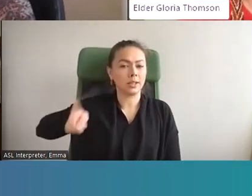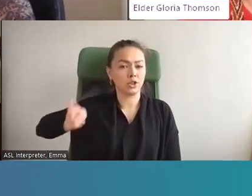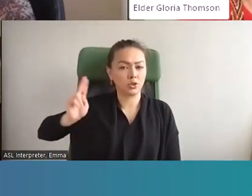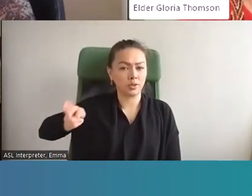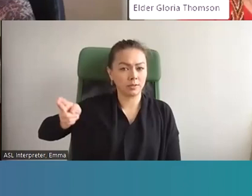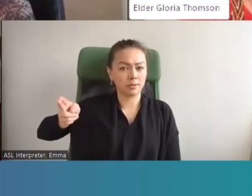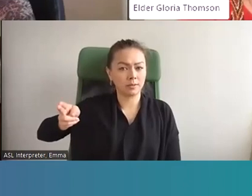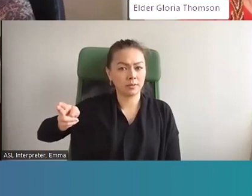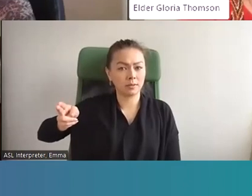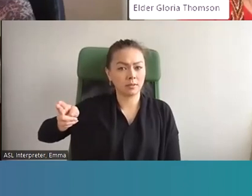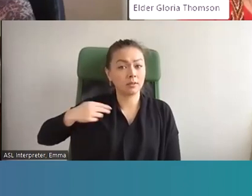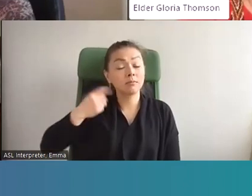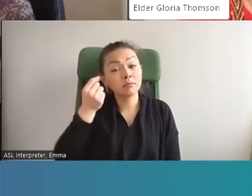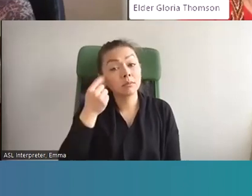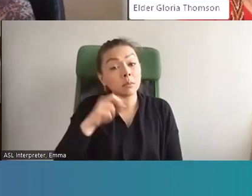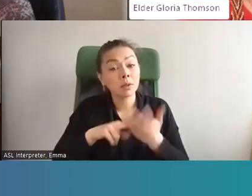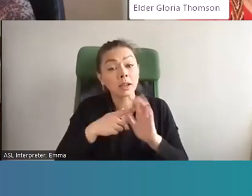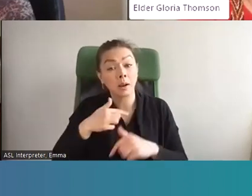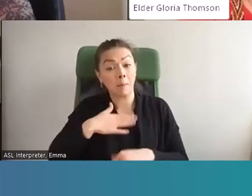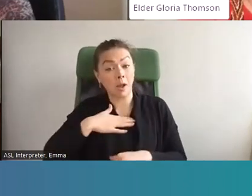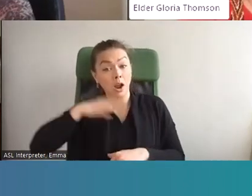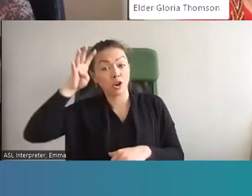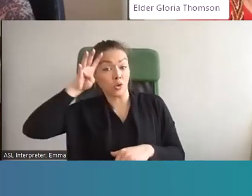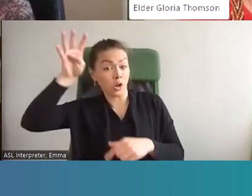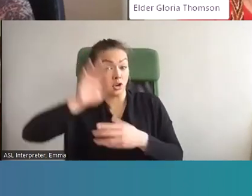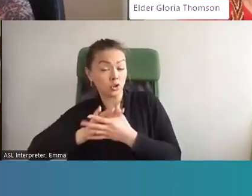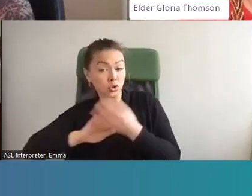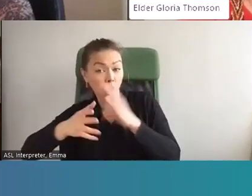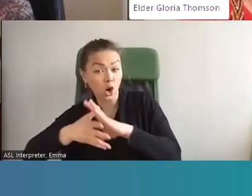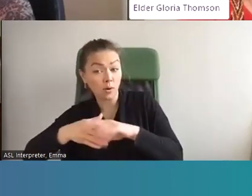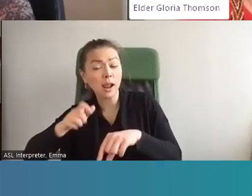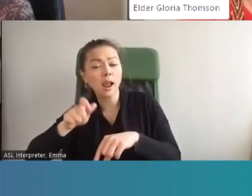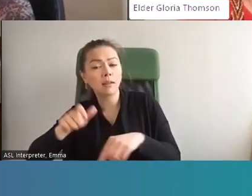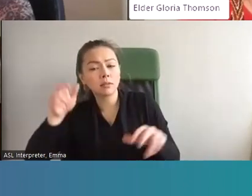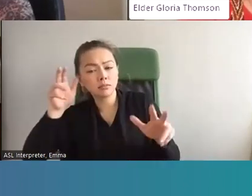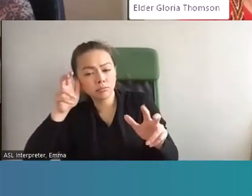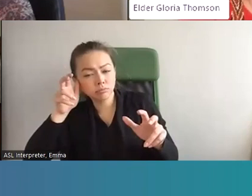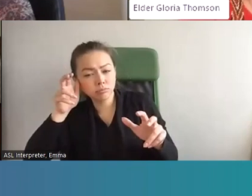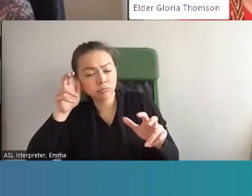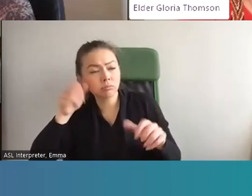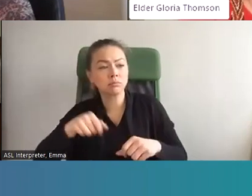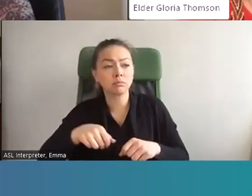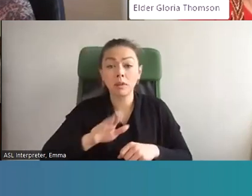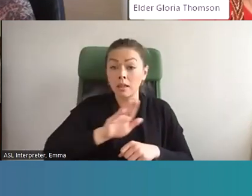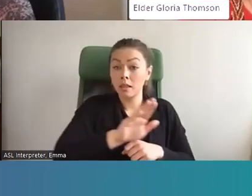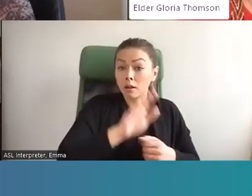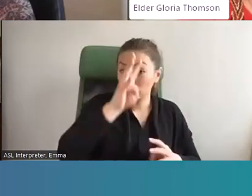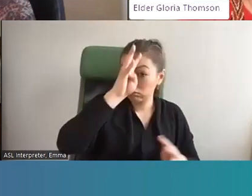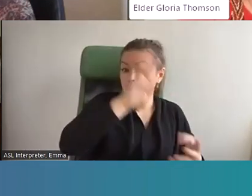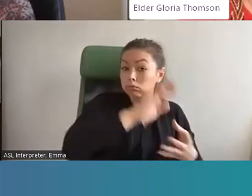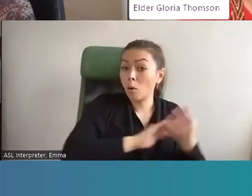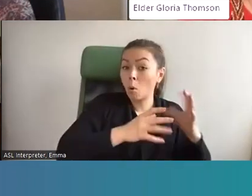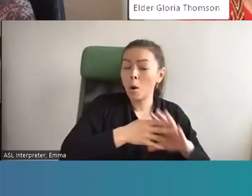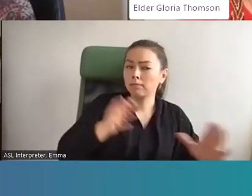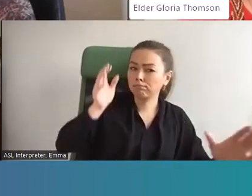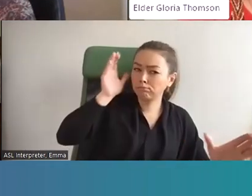but theirs as well. And we need to bring those forward, you know, about really living in